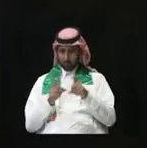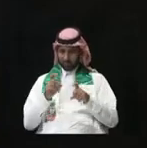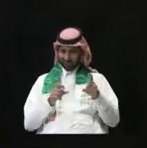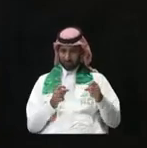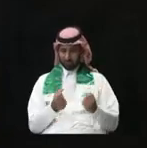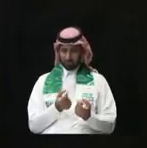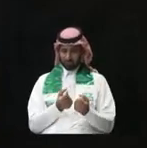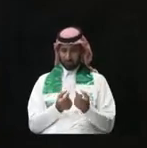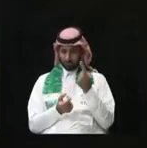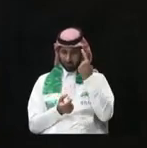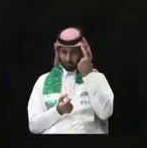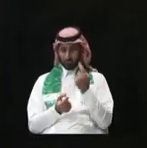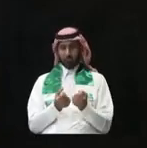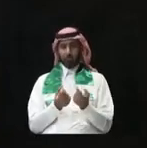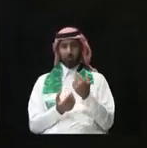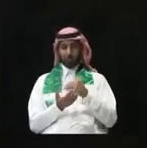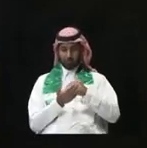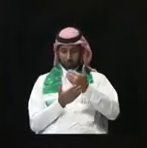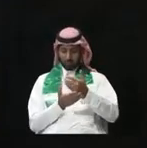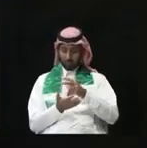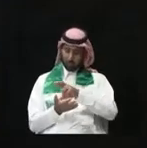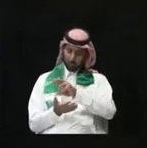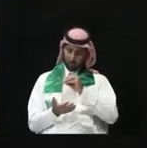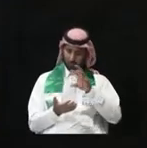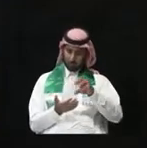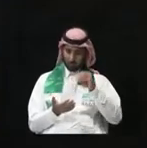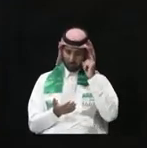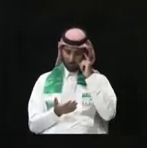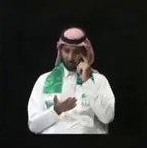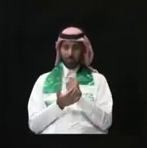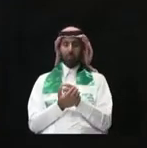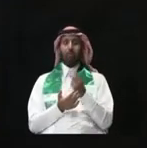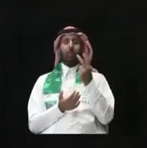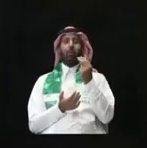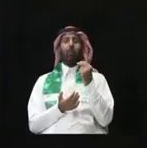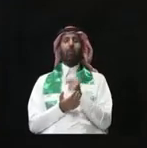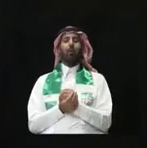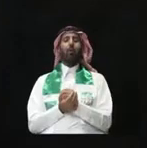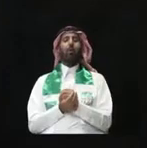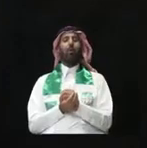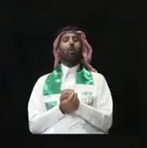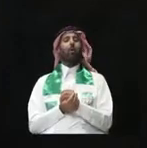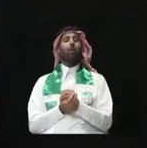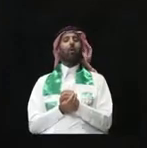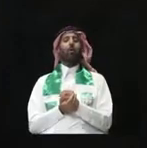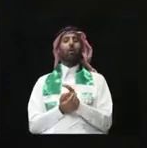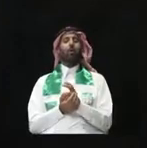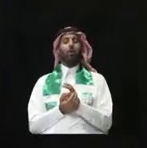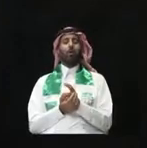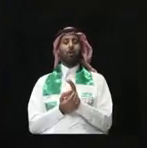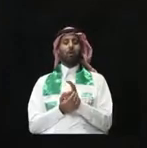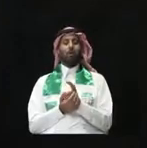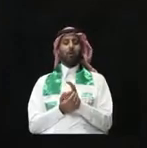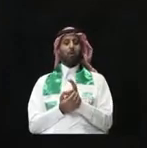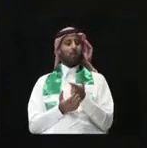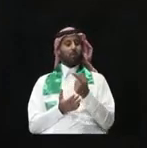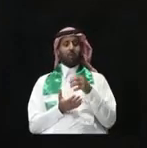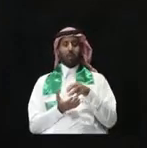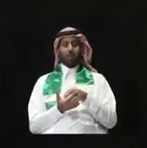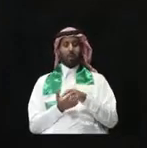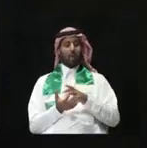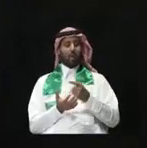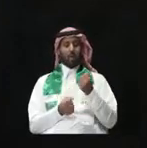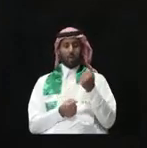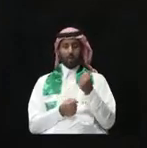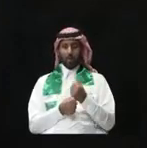internet and you will find your information. Number 2, when and or where did it